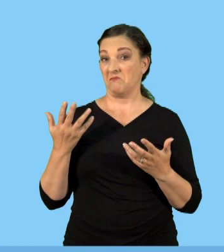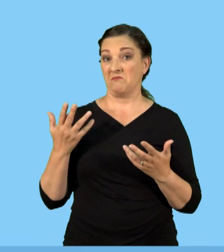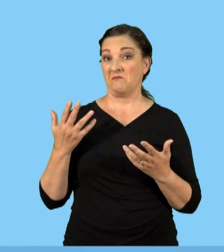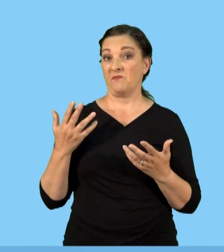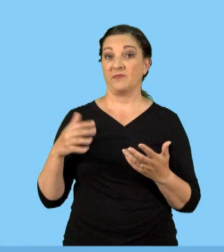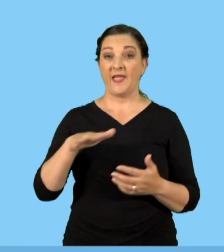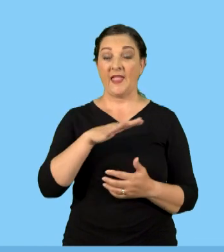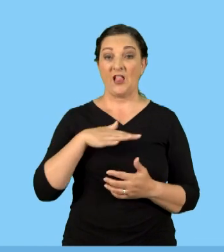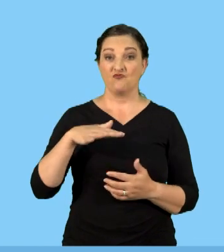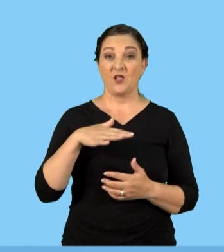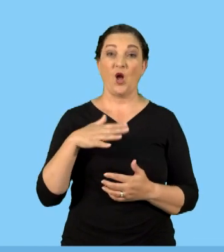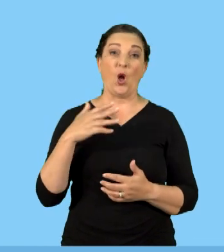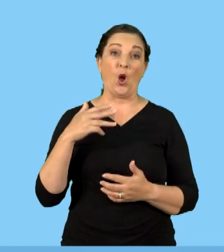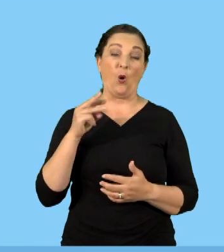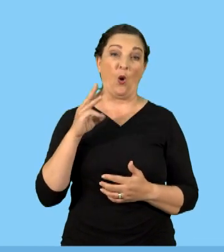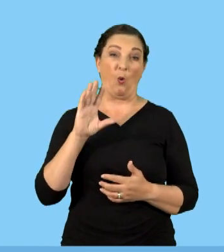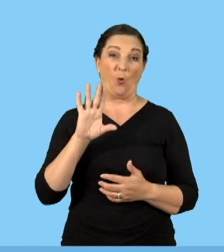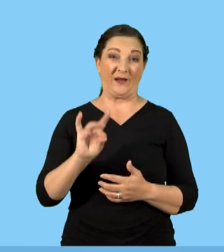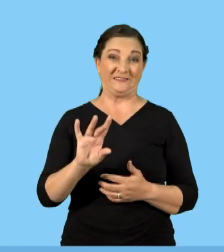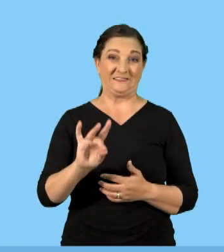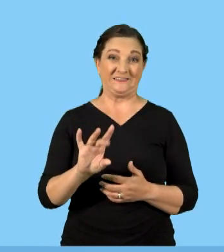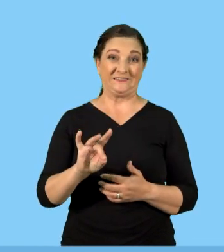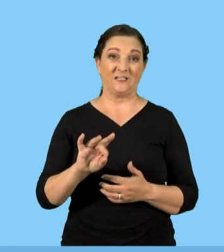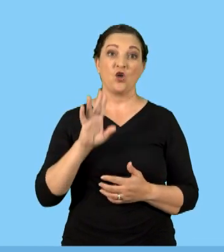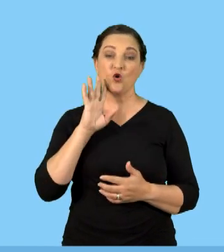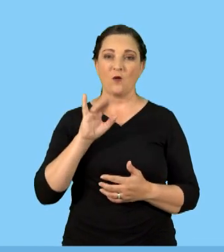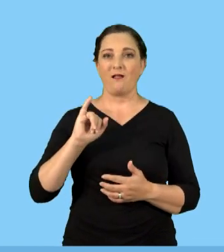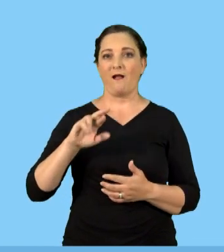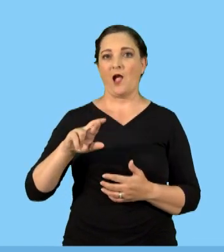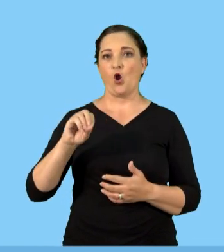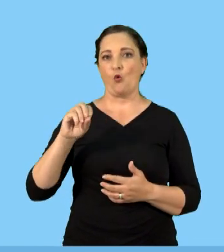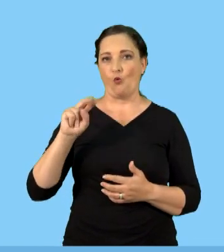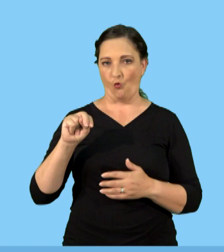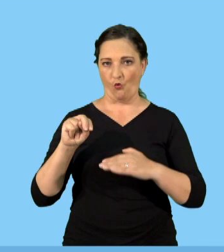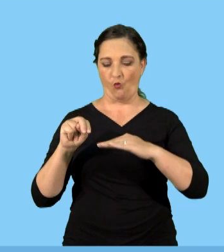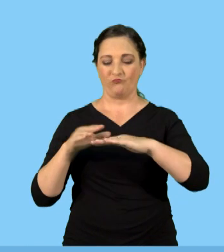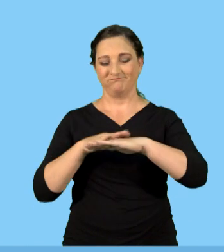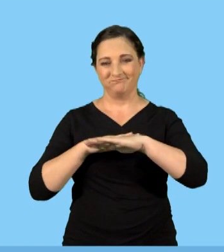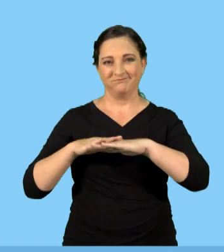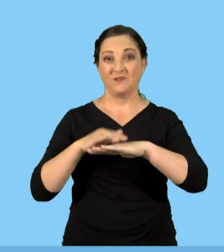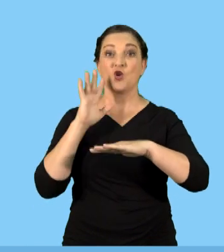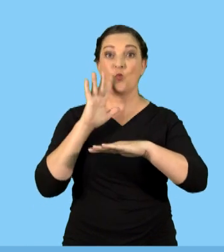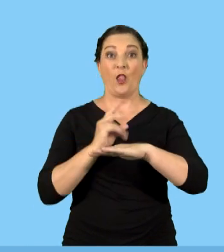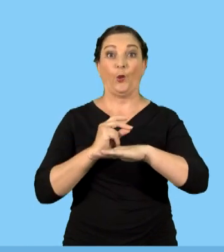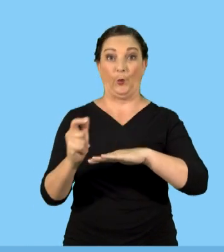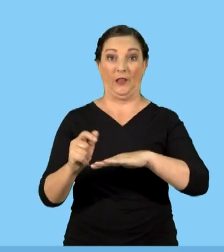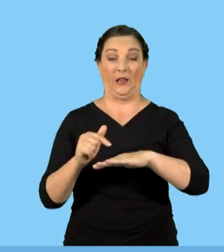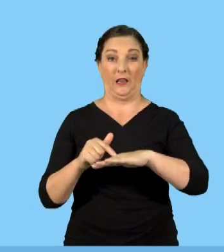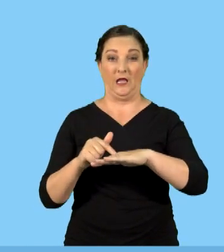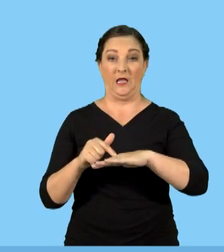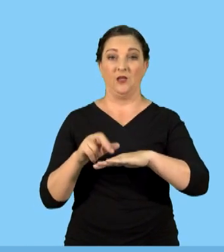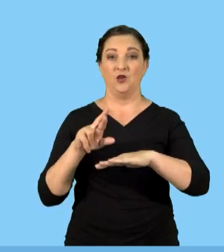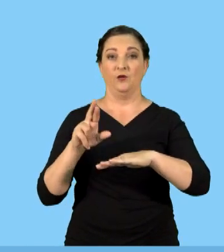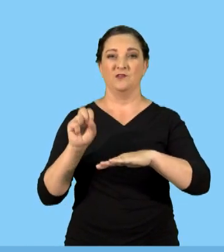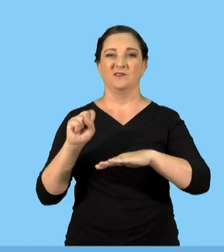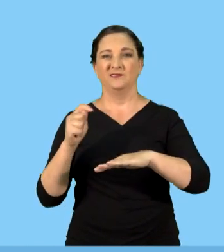wet conditions, the iron will rust more quickly. Now the wet conditions that you're talking about, that's